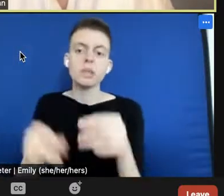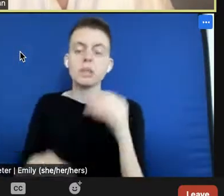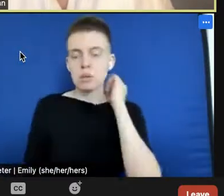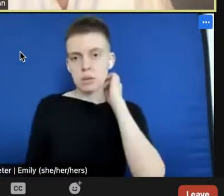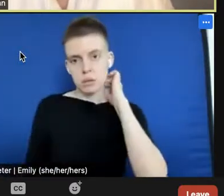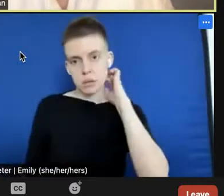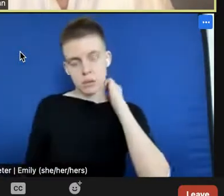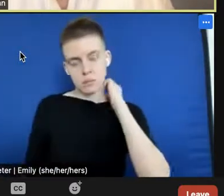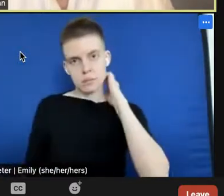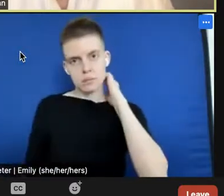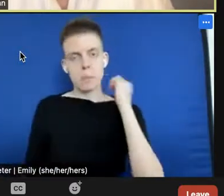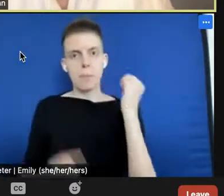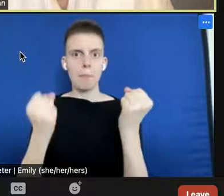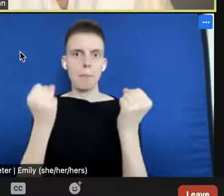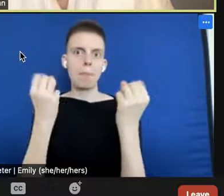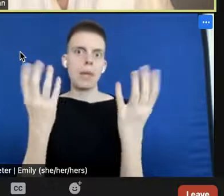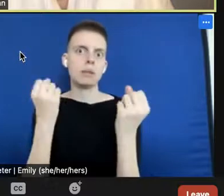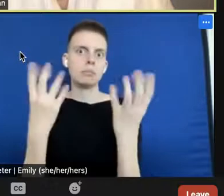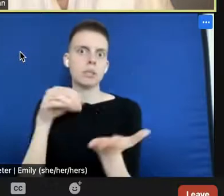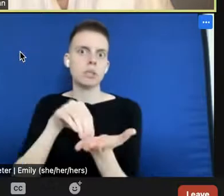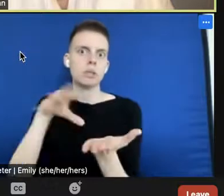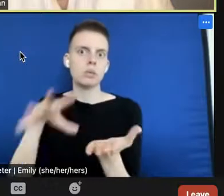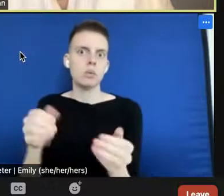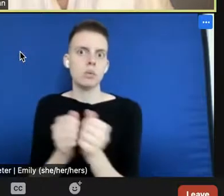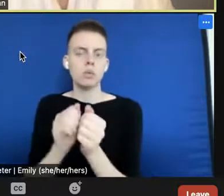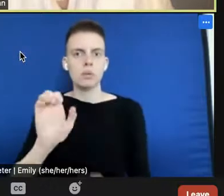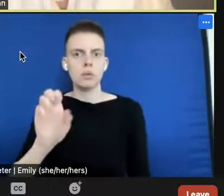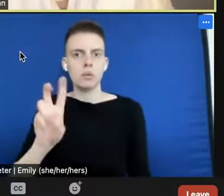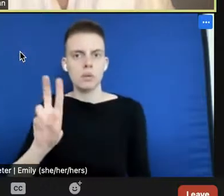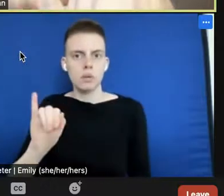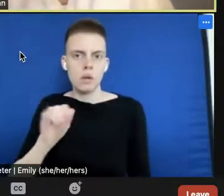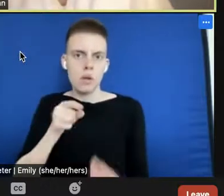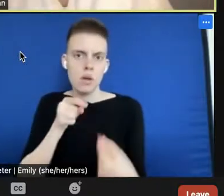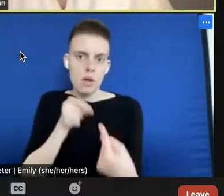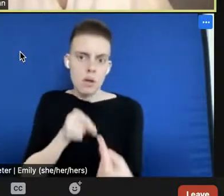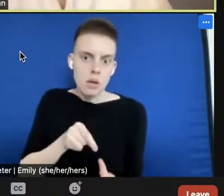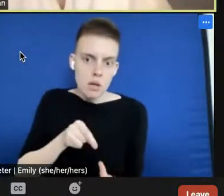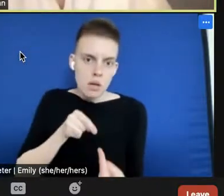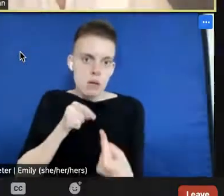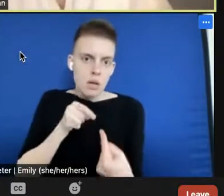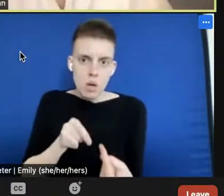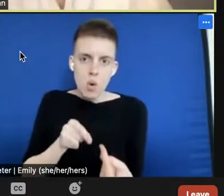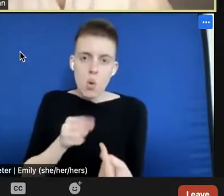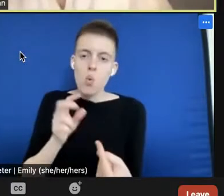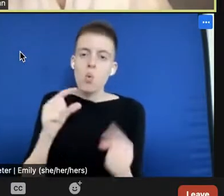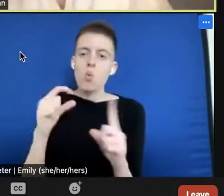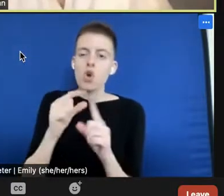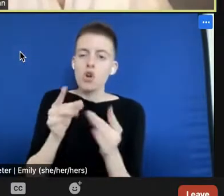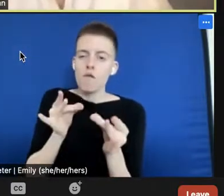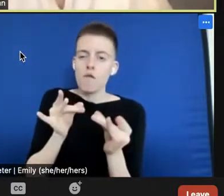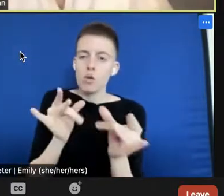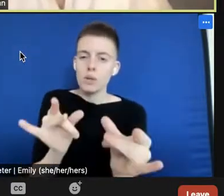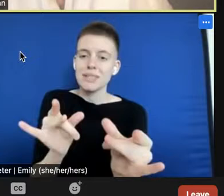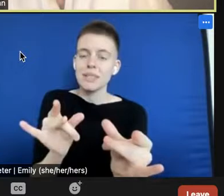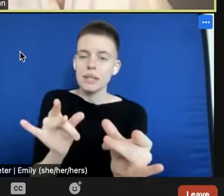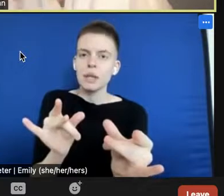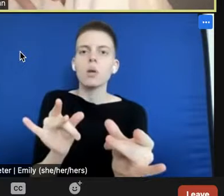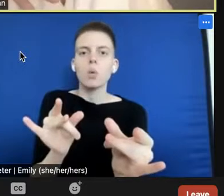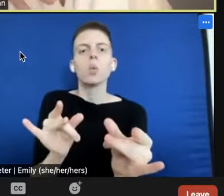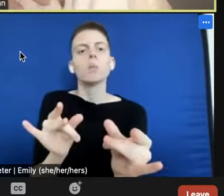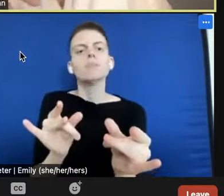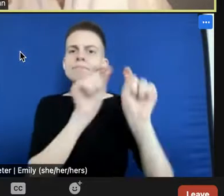I know a lot of children with CVI who struggle with fluency, and the word bubbling would help with that because it helps